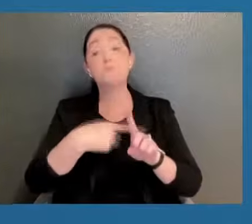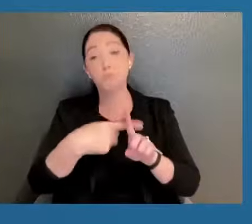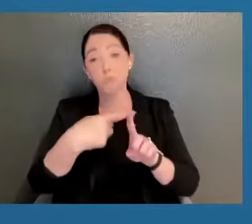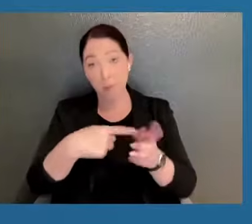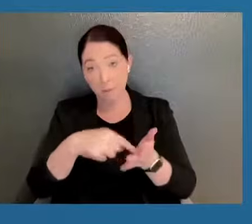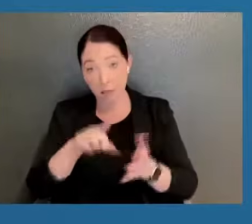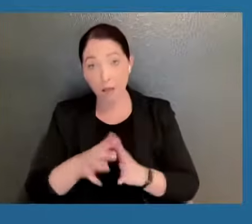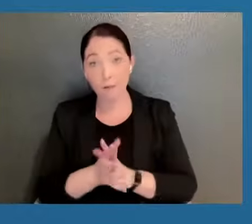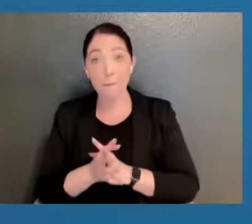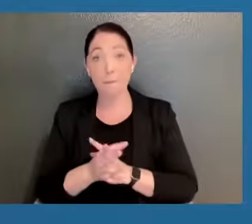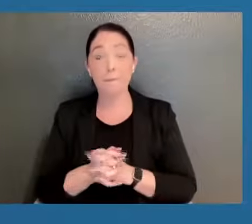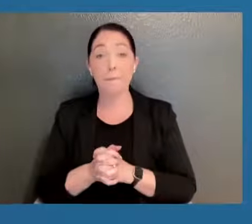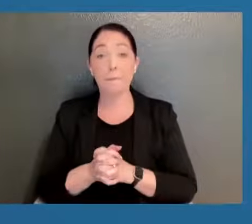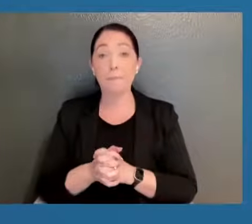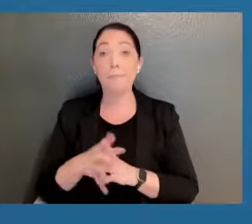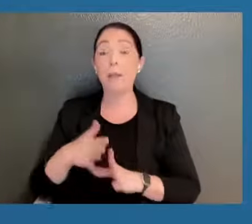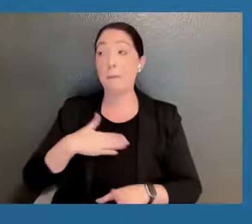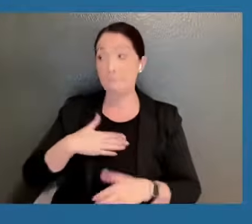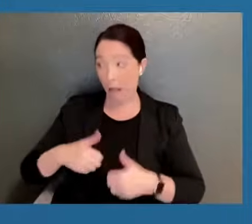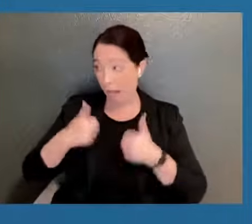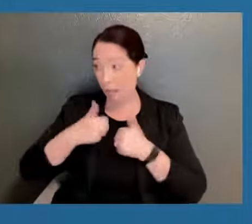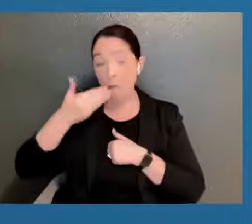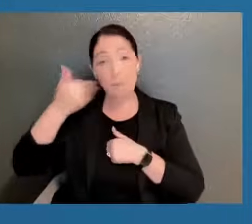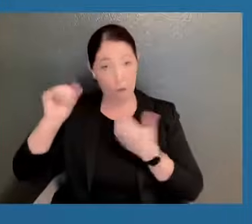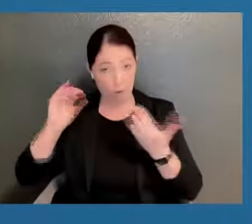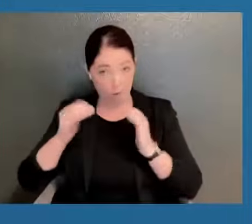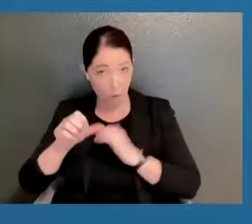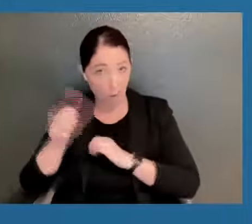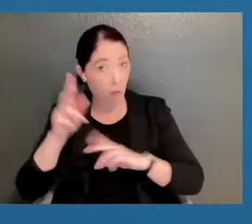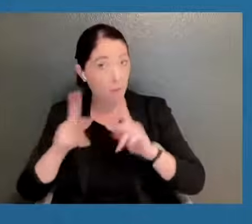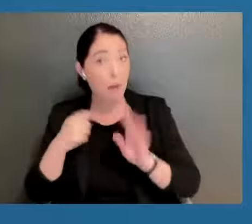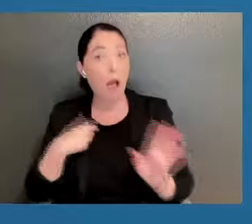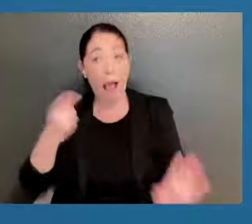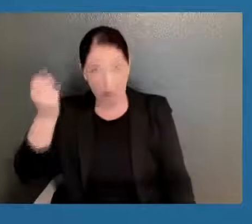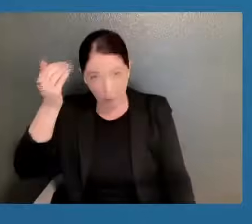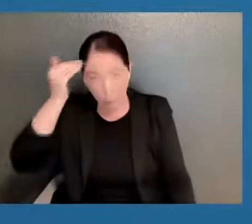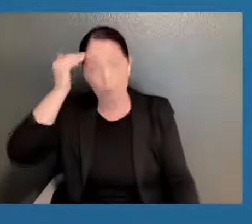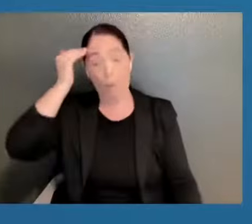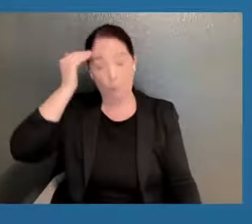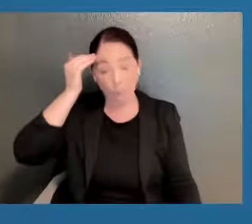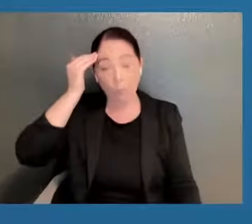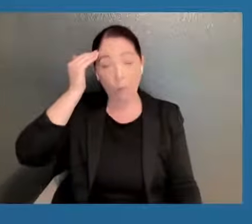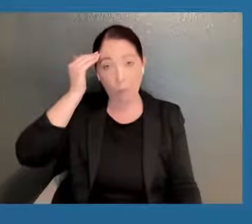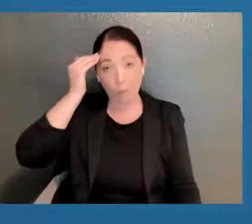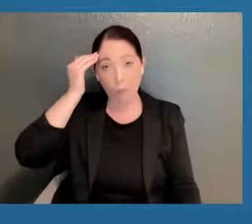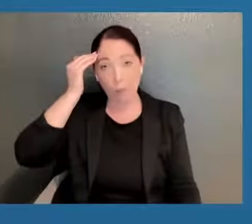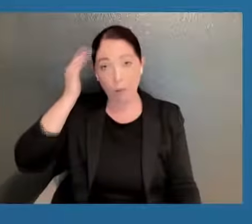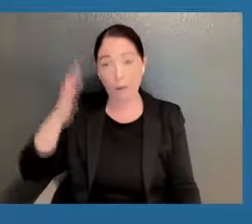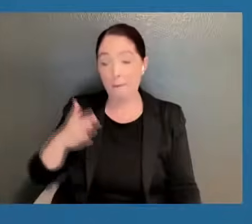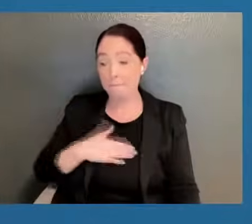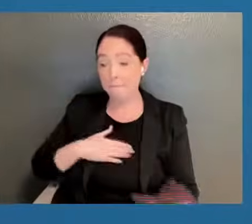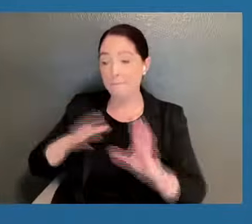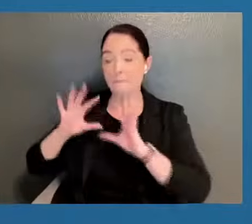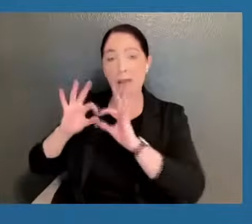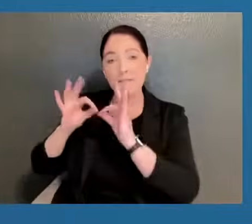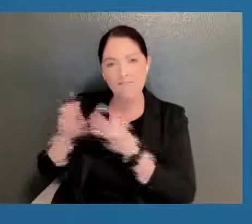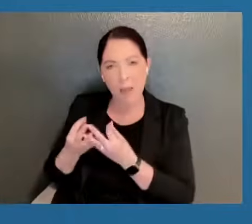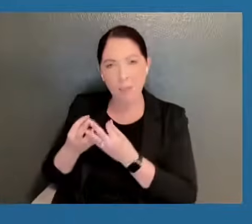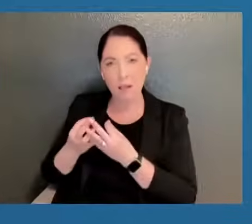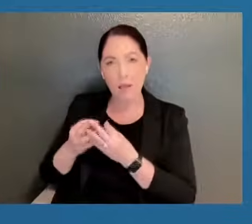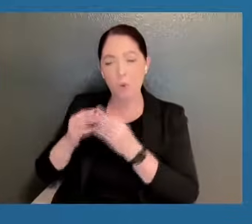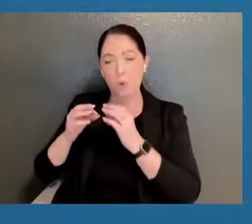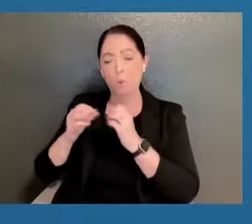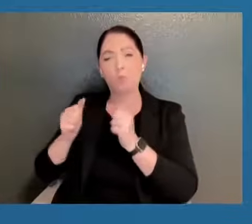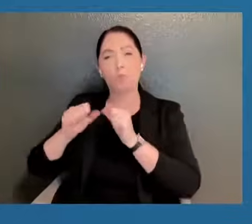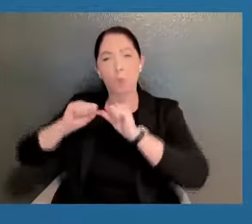lot burdened a lot of other people, and I know that. I know that because I was raised by a family, social justice Catholics. My parents would bring